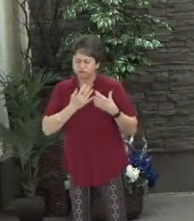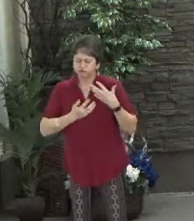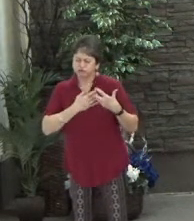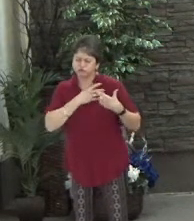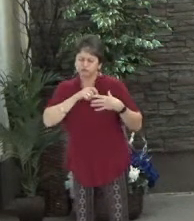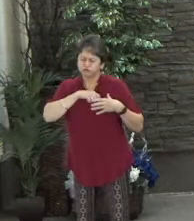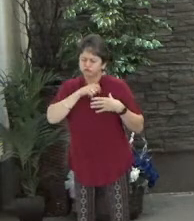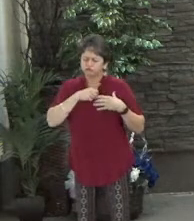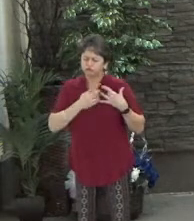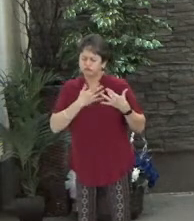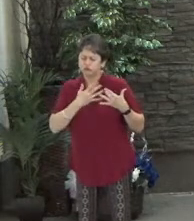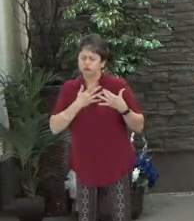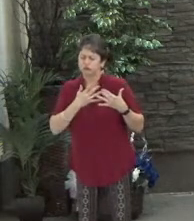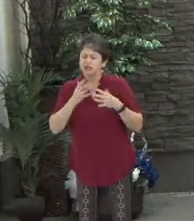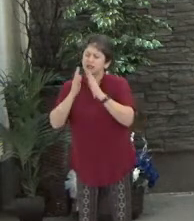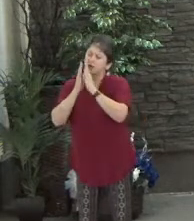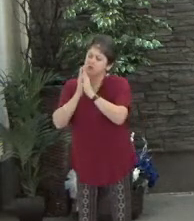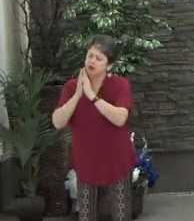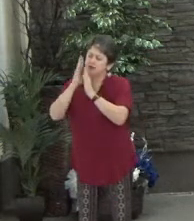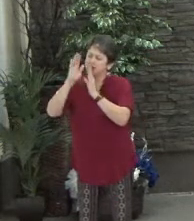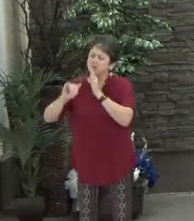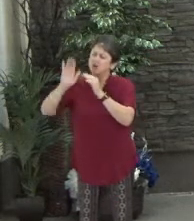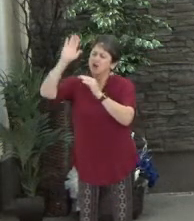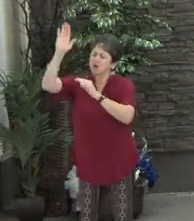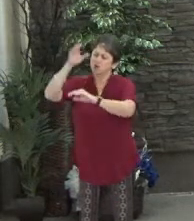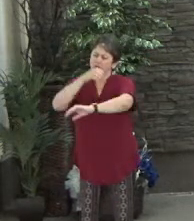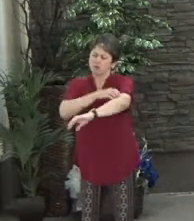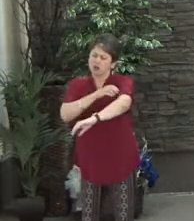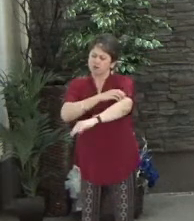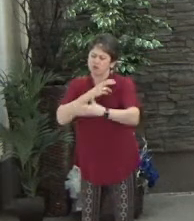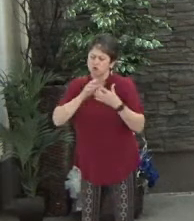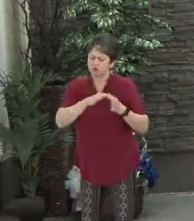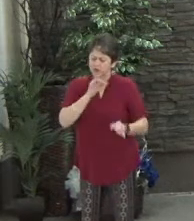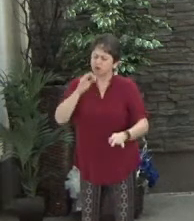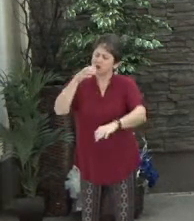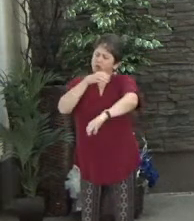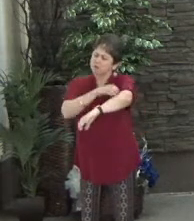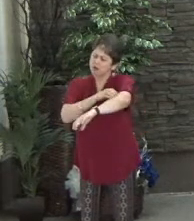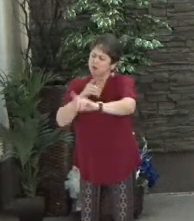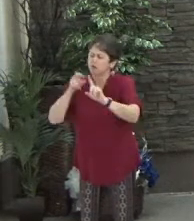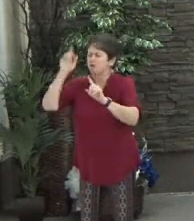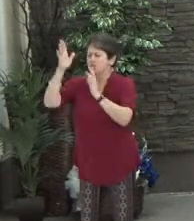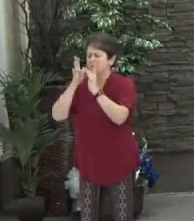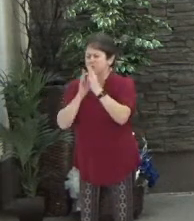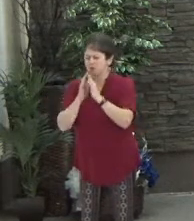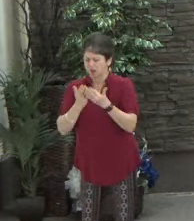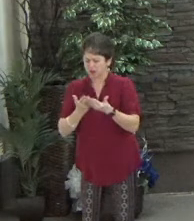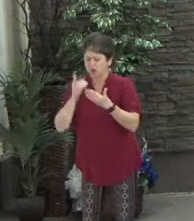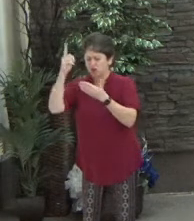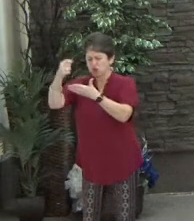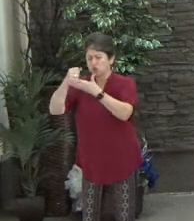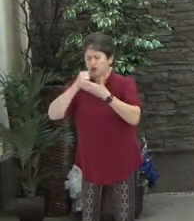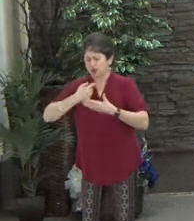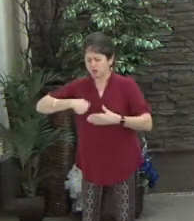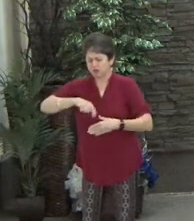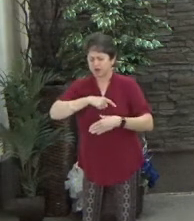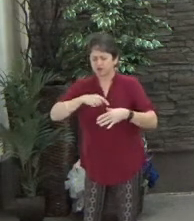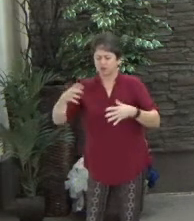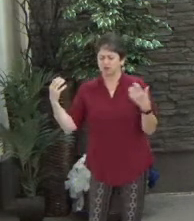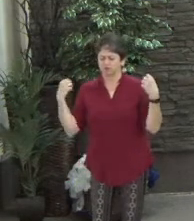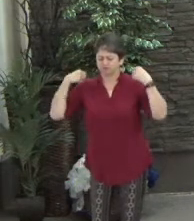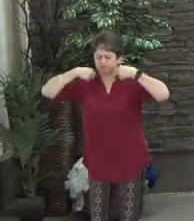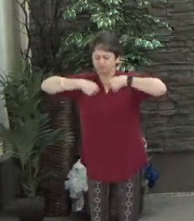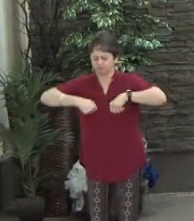morning. And I pray that by the power of your Spirit and the power of your Word, you would help us to put on the new